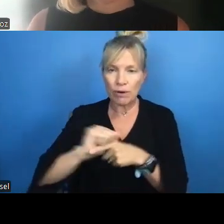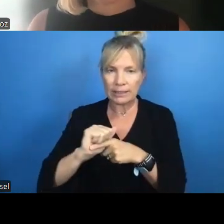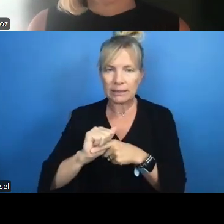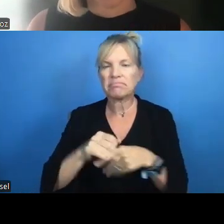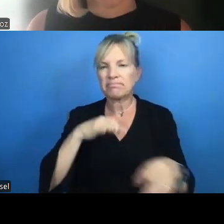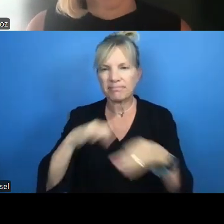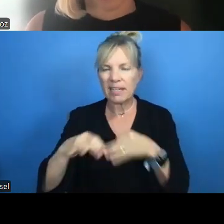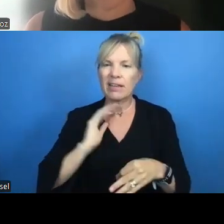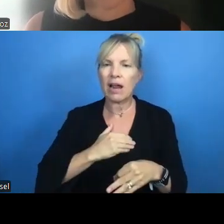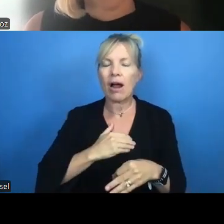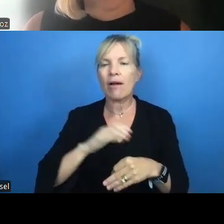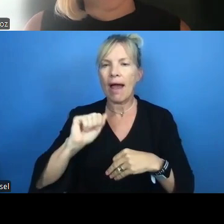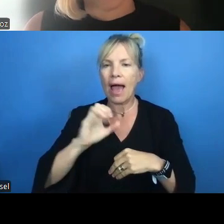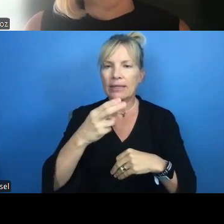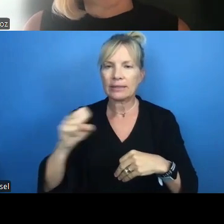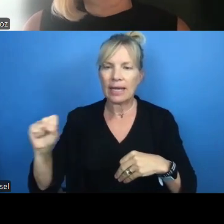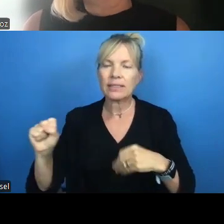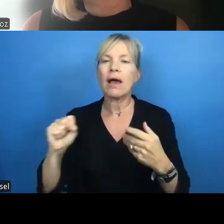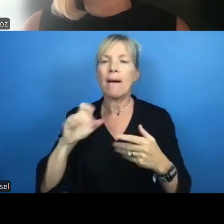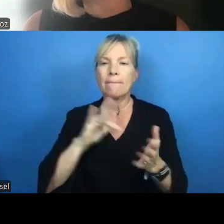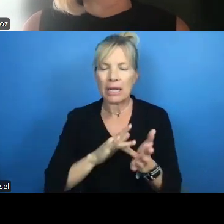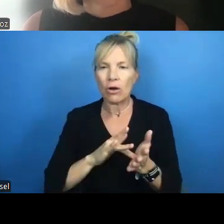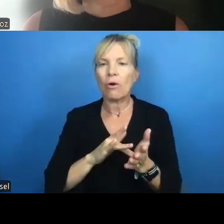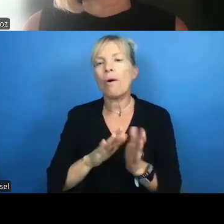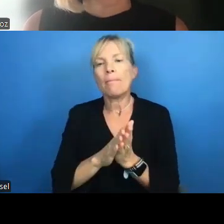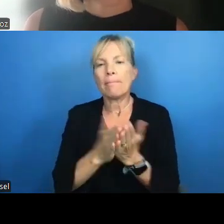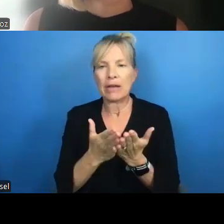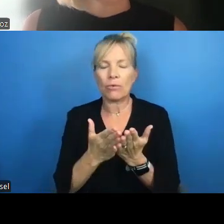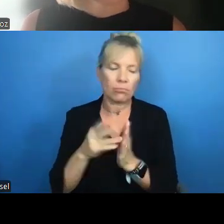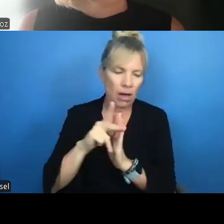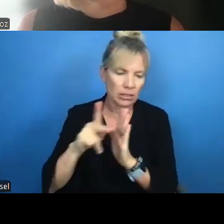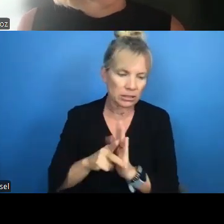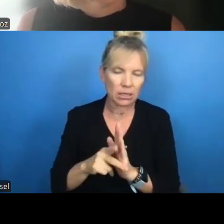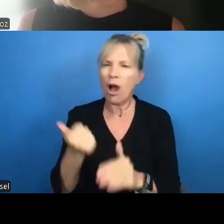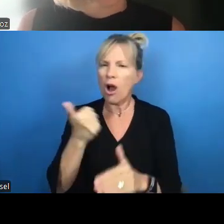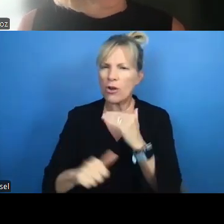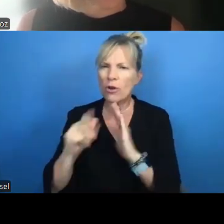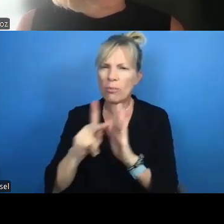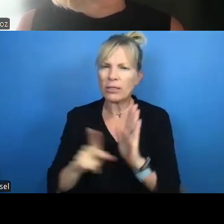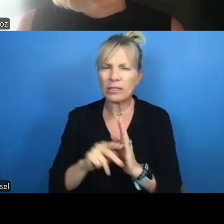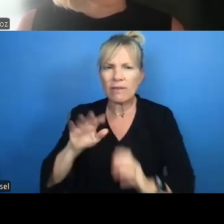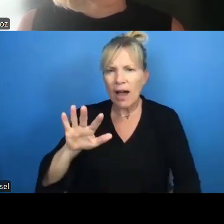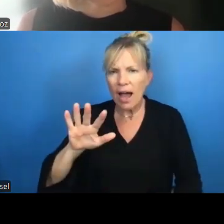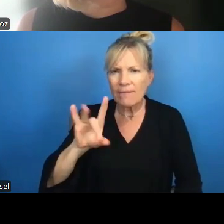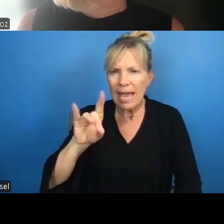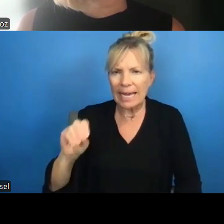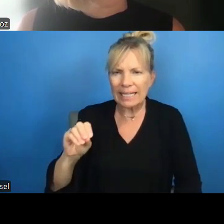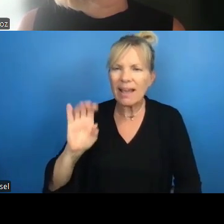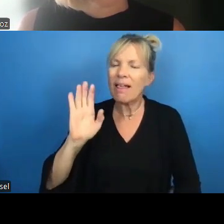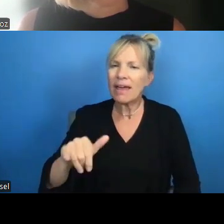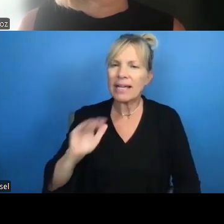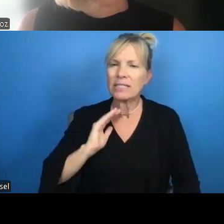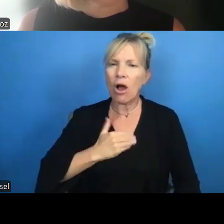in our Access Medical Policy Manual under Policy 580, which is